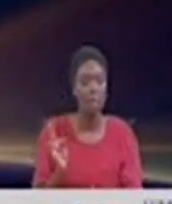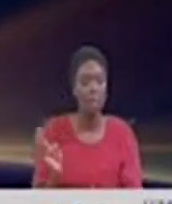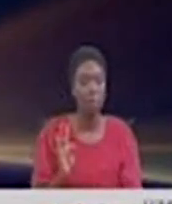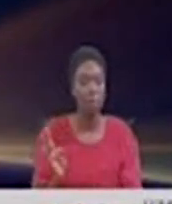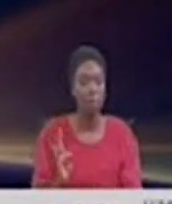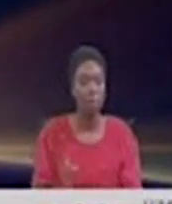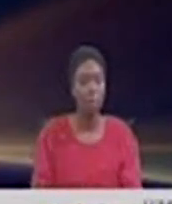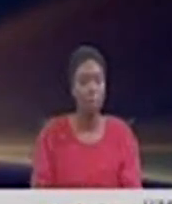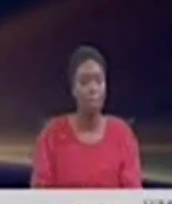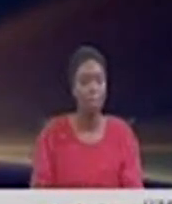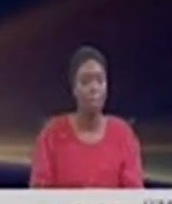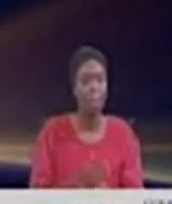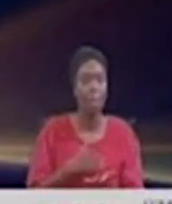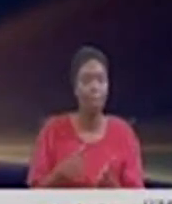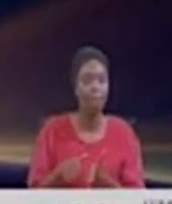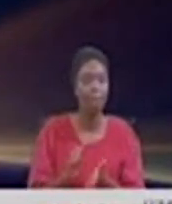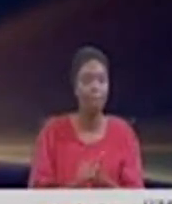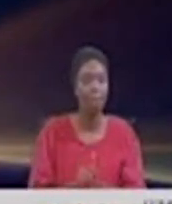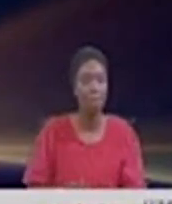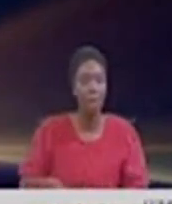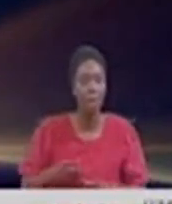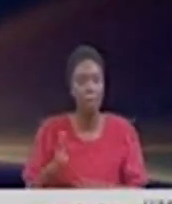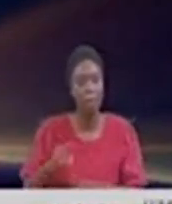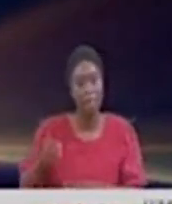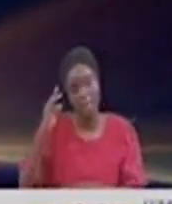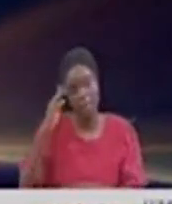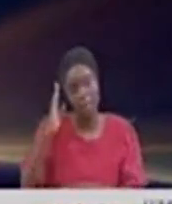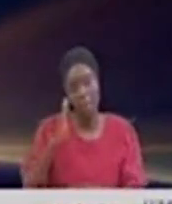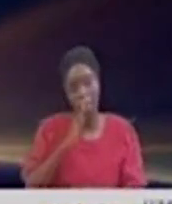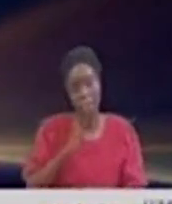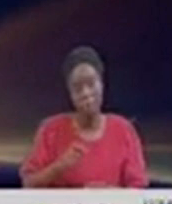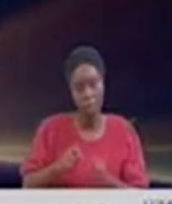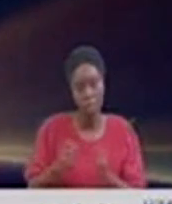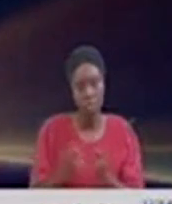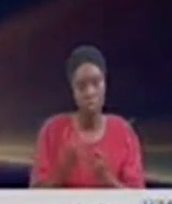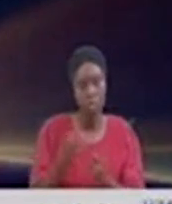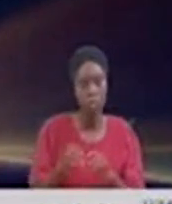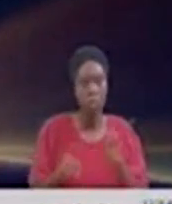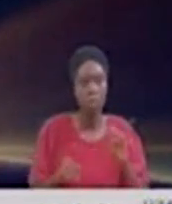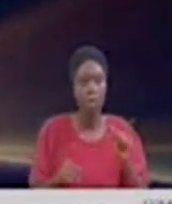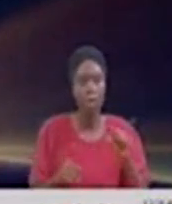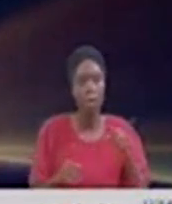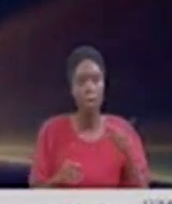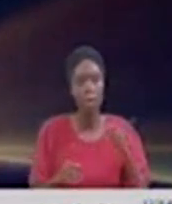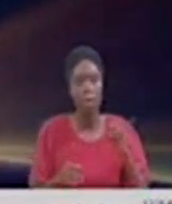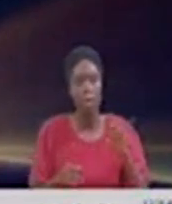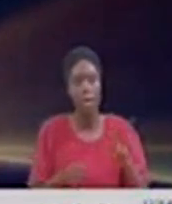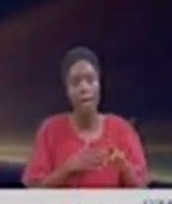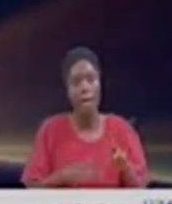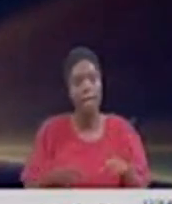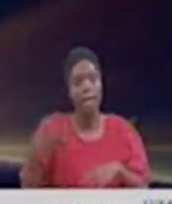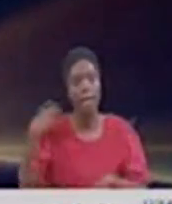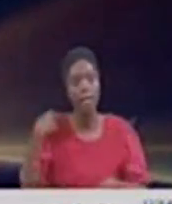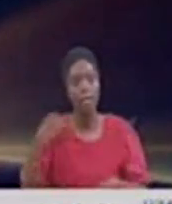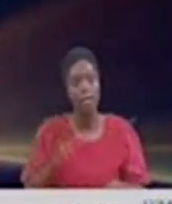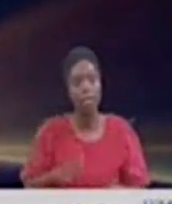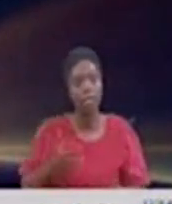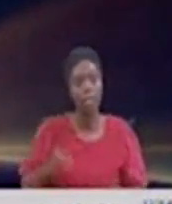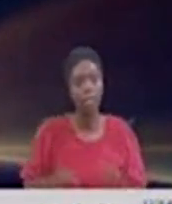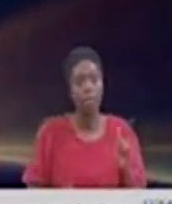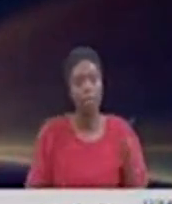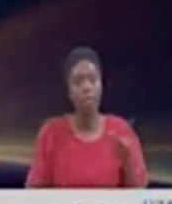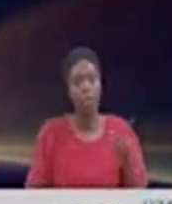62,700. And those that encamp by him shall be the tribe of Asher, and the captain of the children of Asher shall